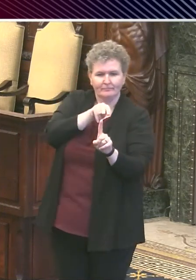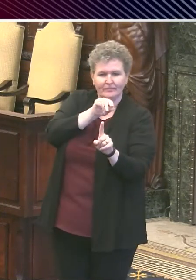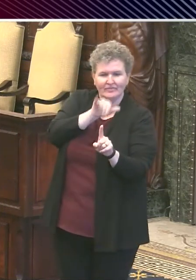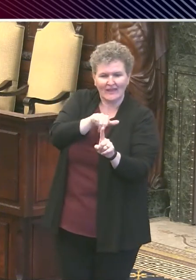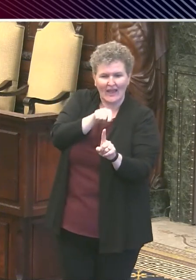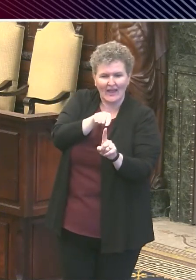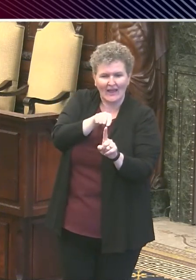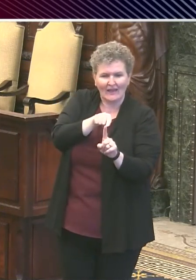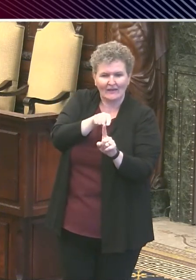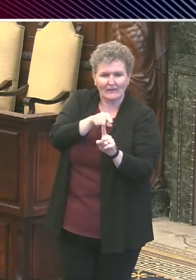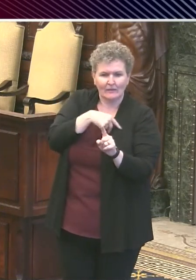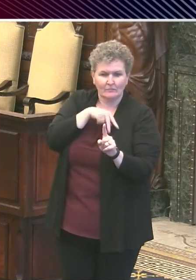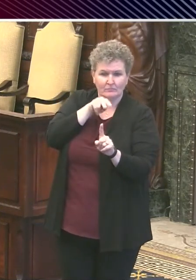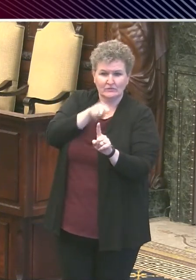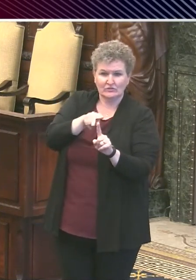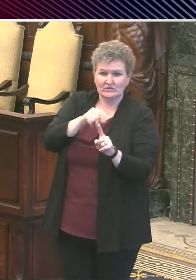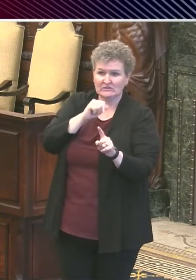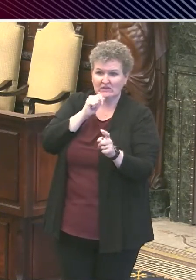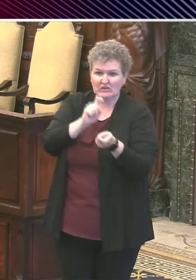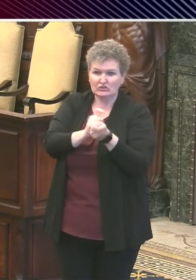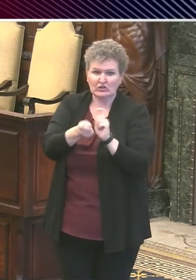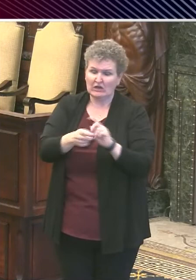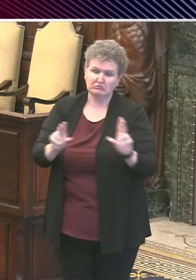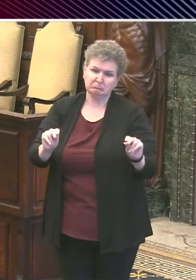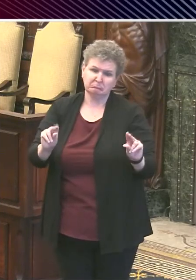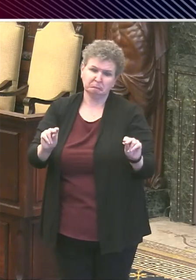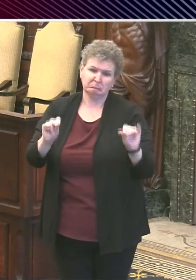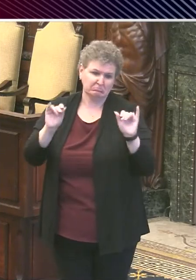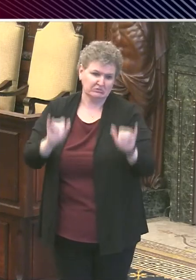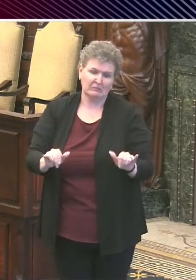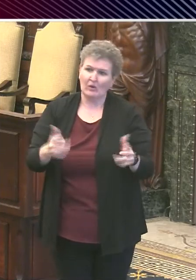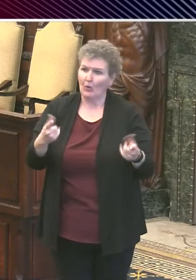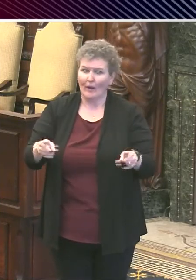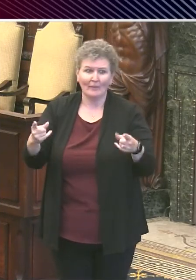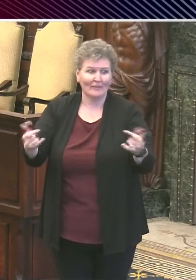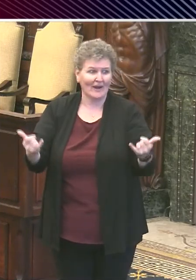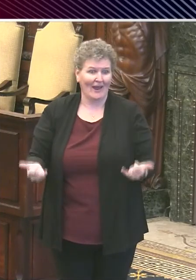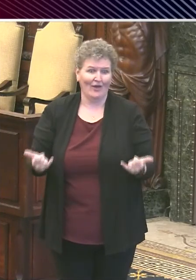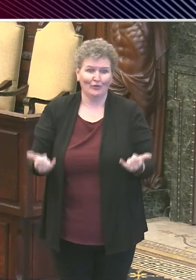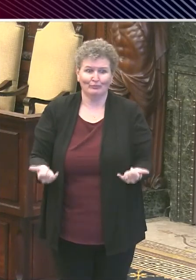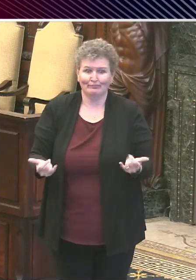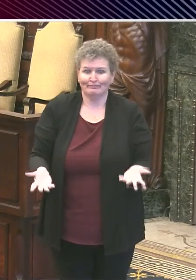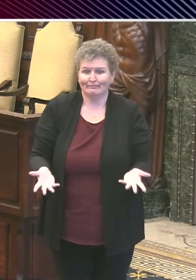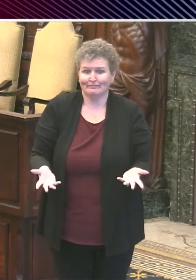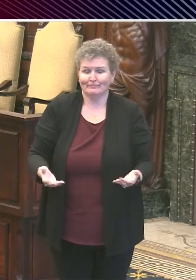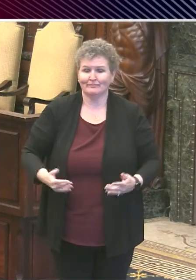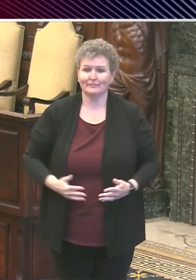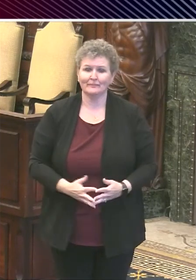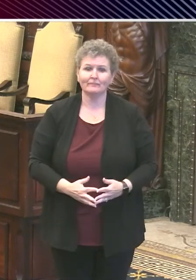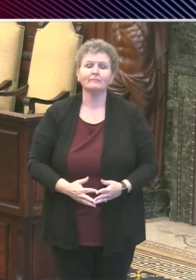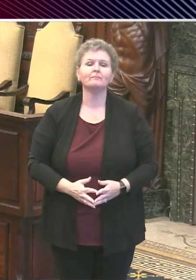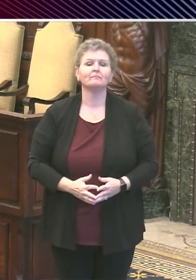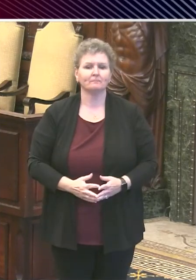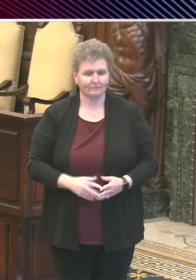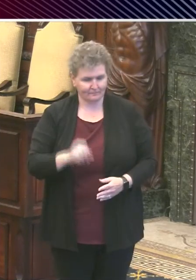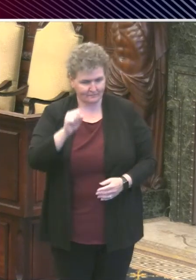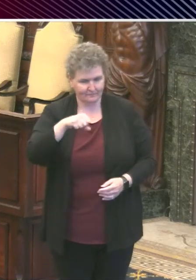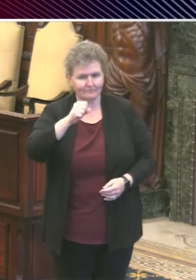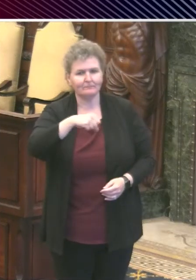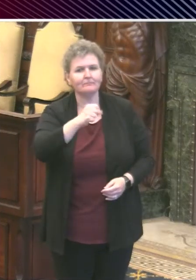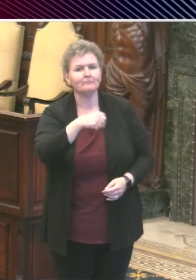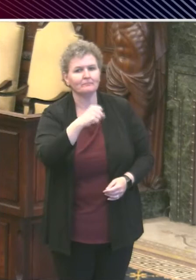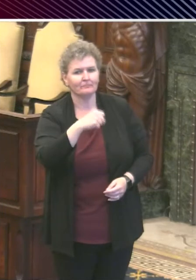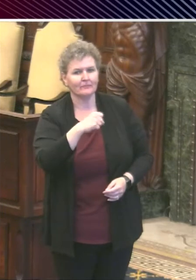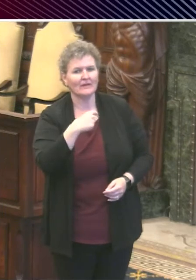wanted to maintain it in the current modified restricted green. Yeah, the telling them doesn't do anything,